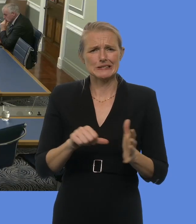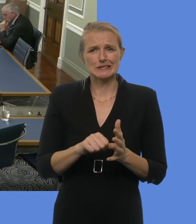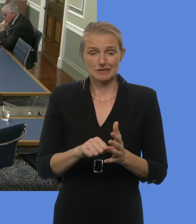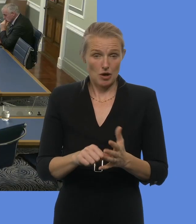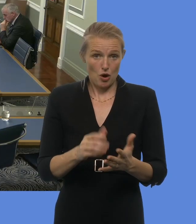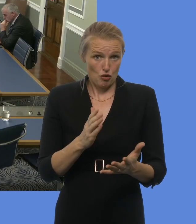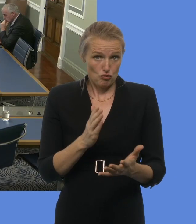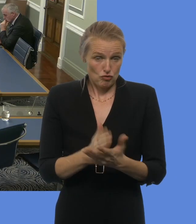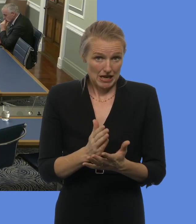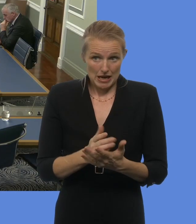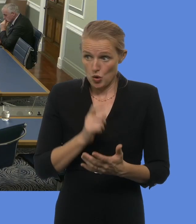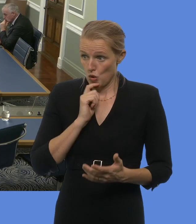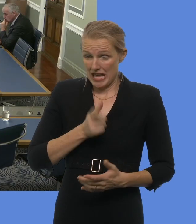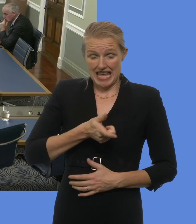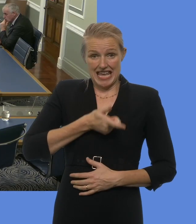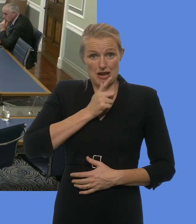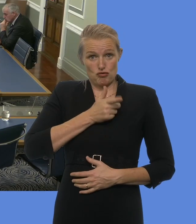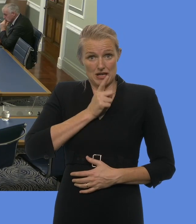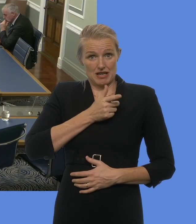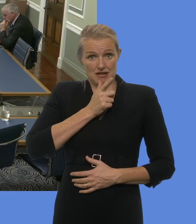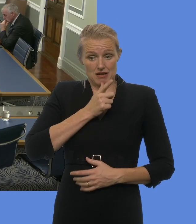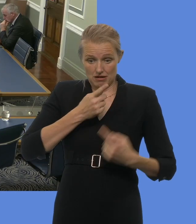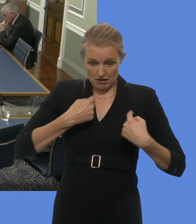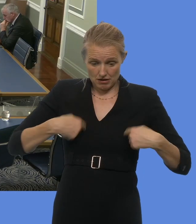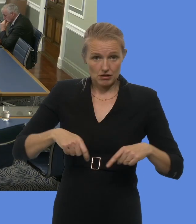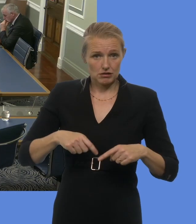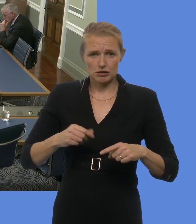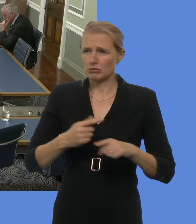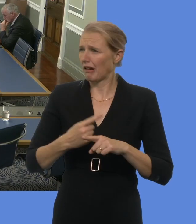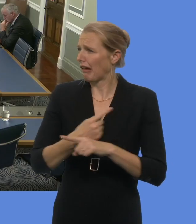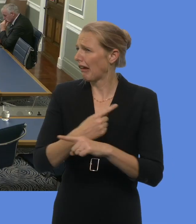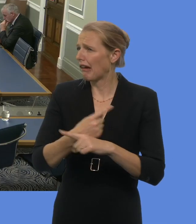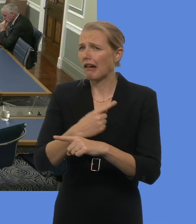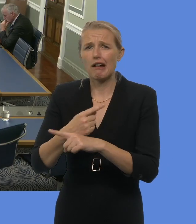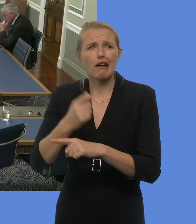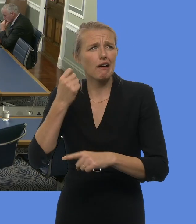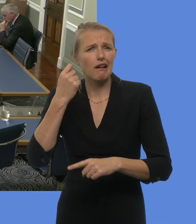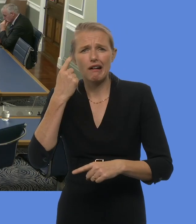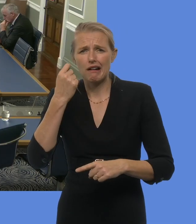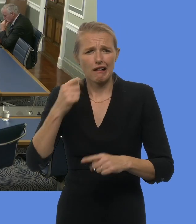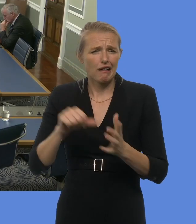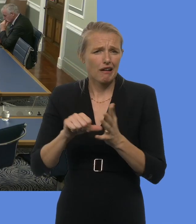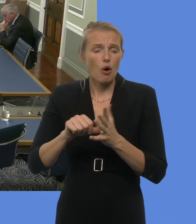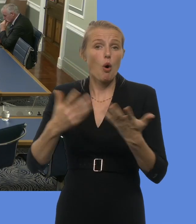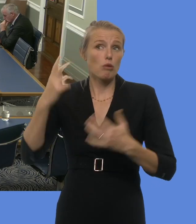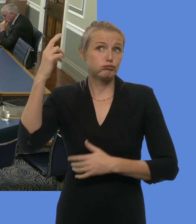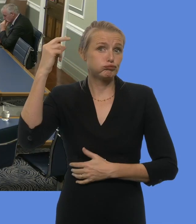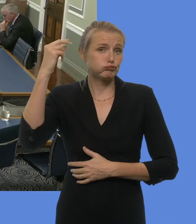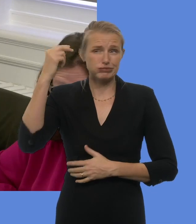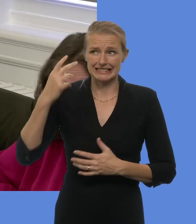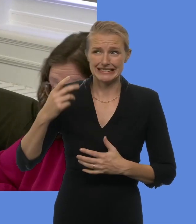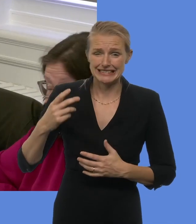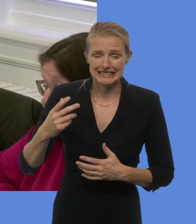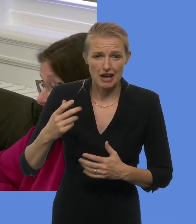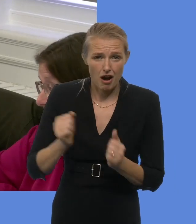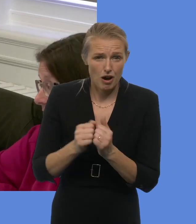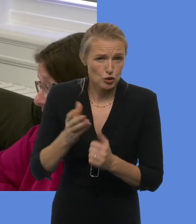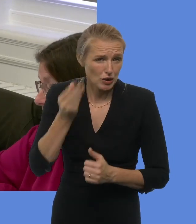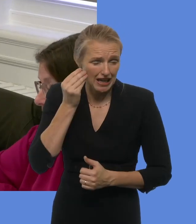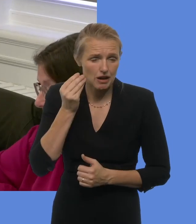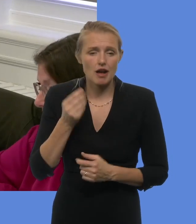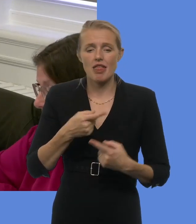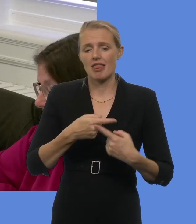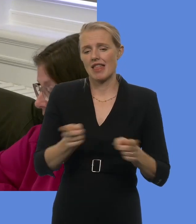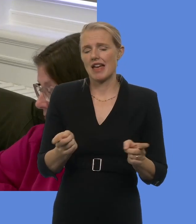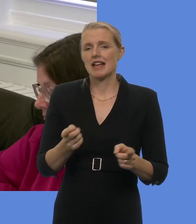us as fully hearing people can sometimes find it very difficult to understand the tannoy system. So they referenced